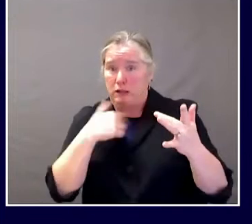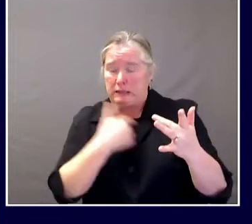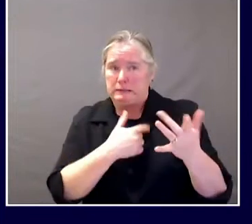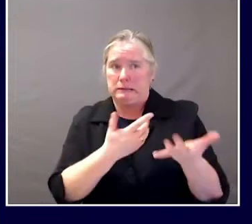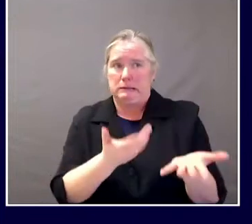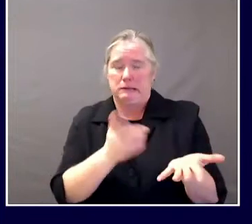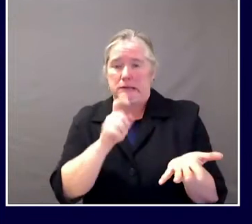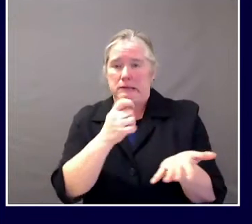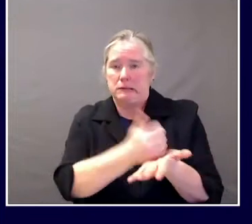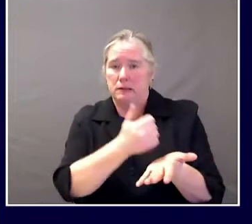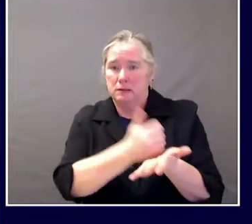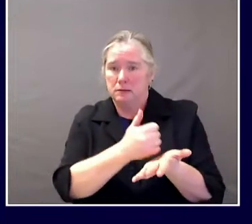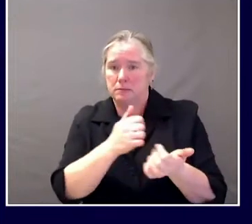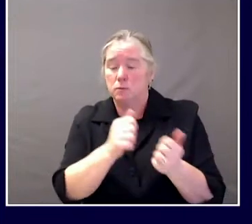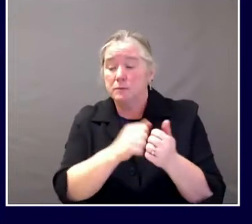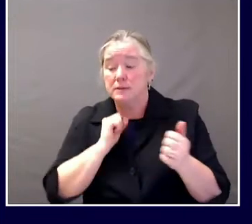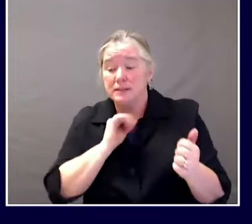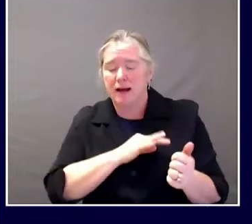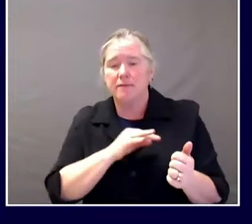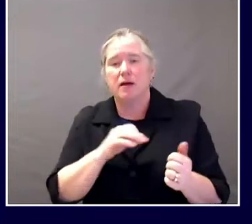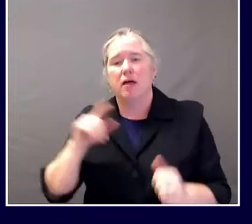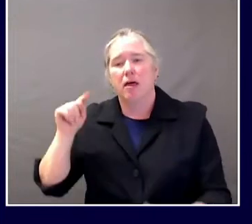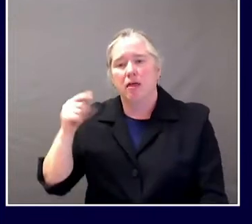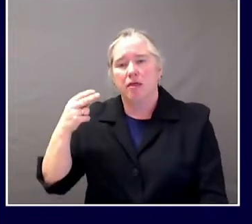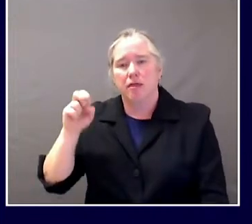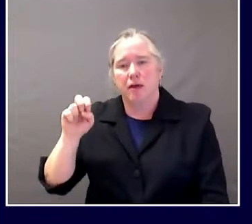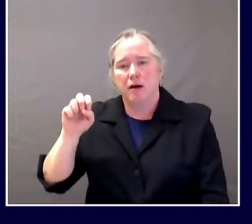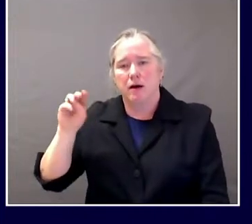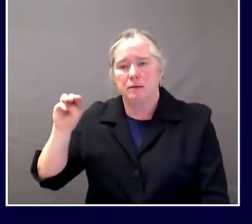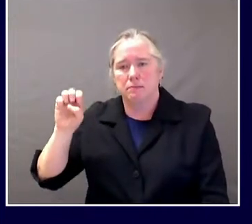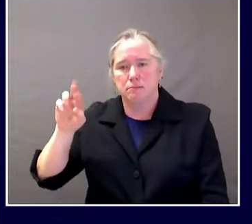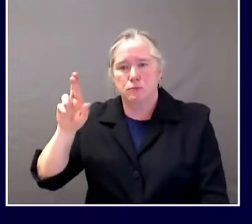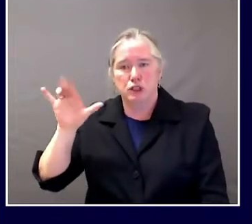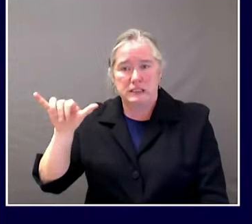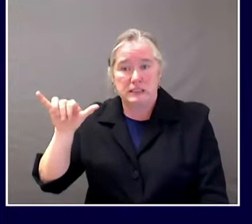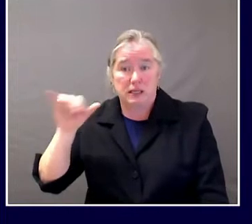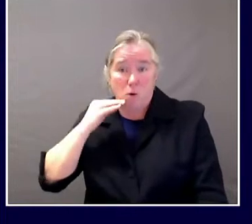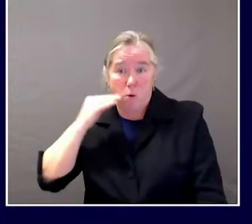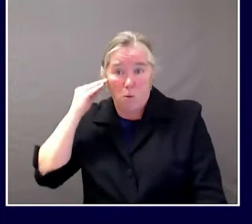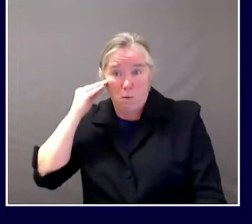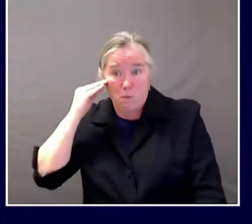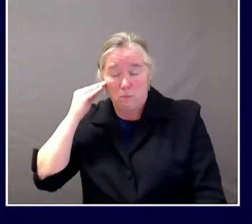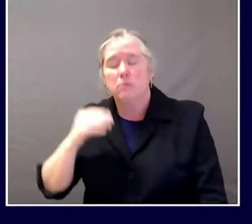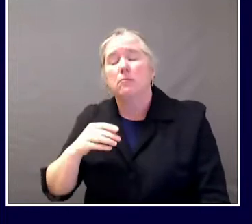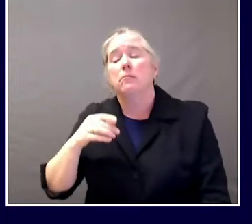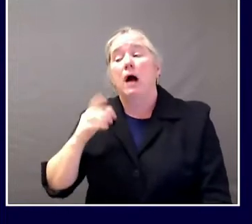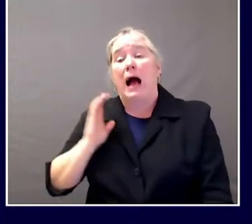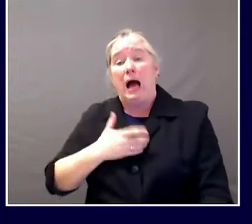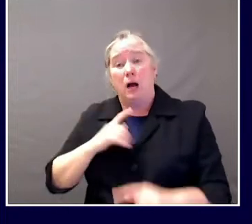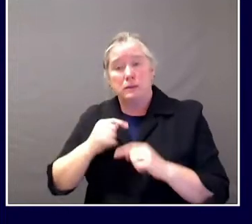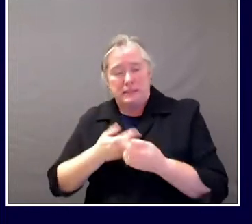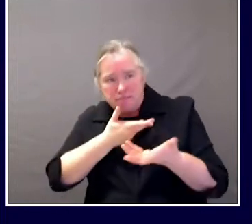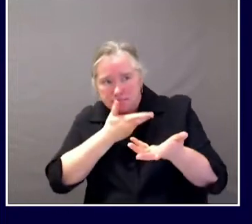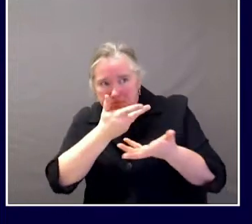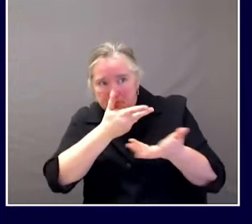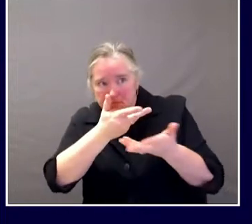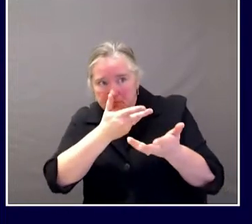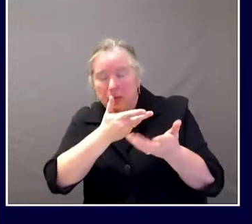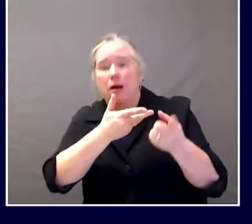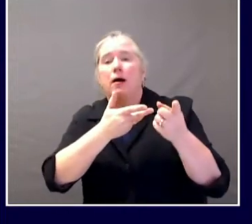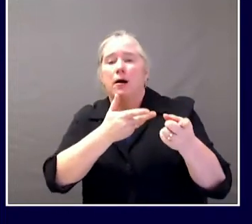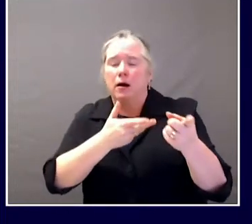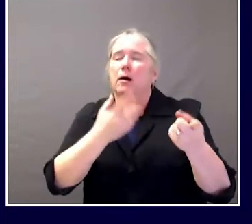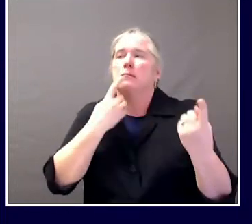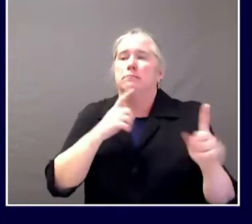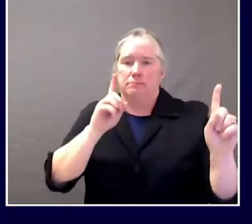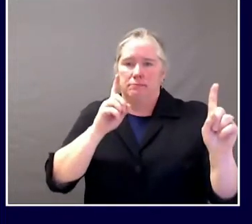the Mercy Home. Thankfully, because of work that our team was able to help them do, they no longer have